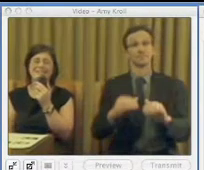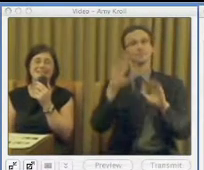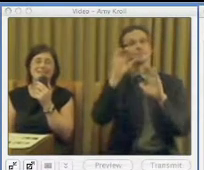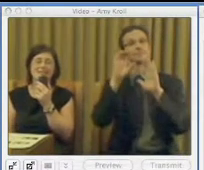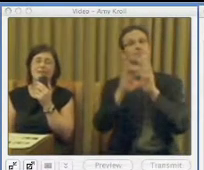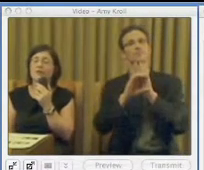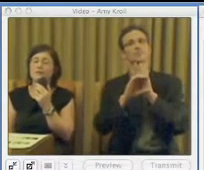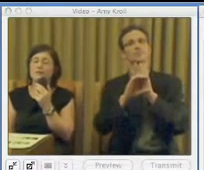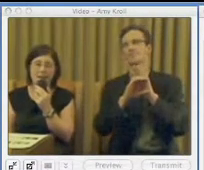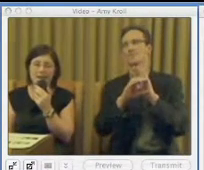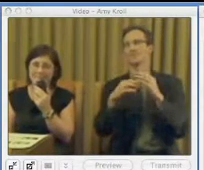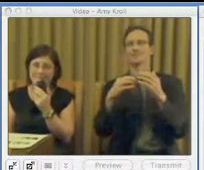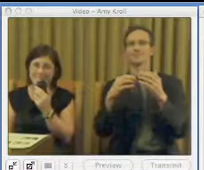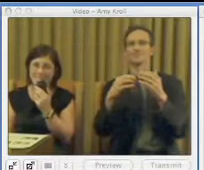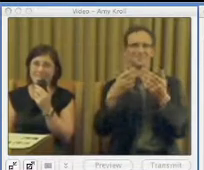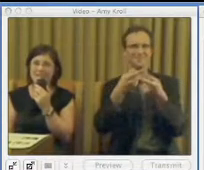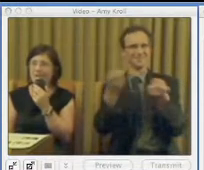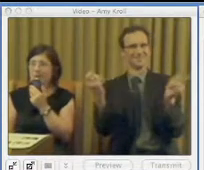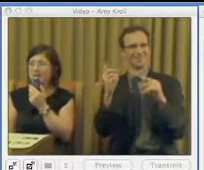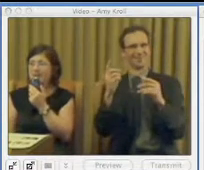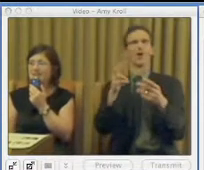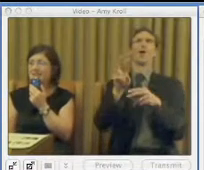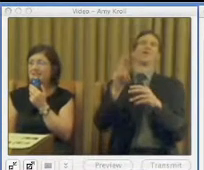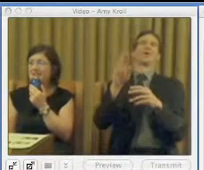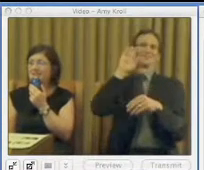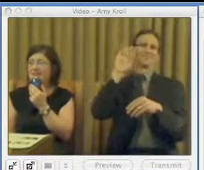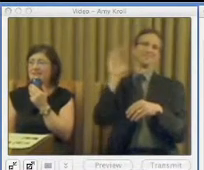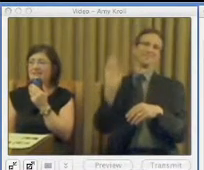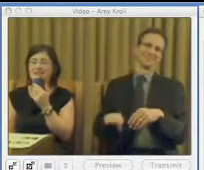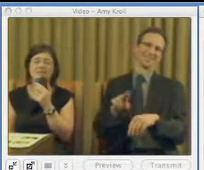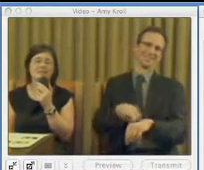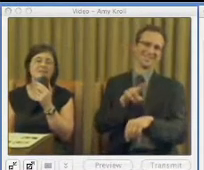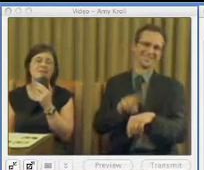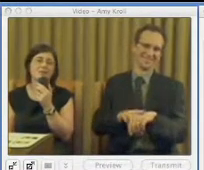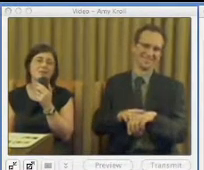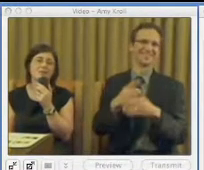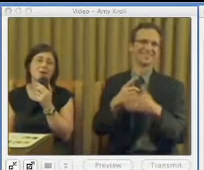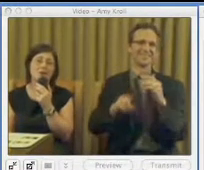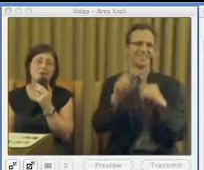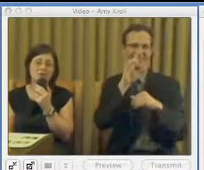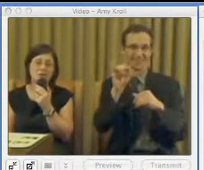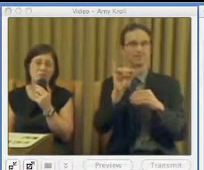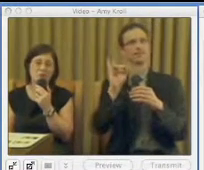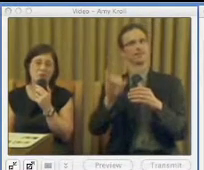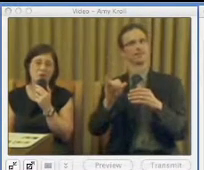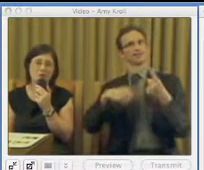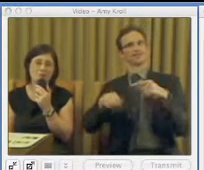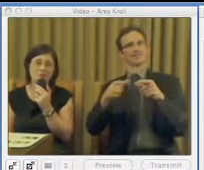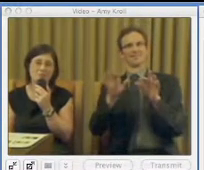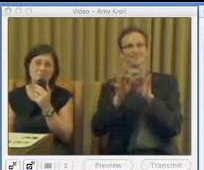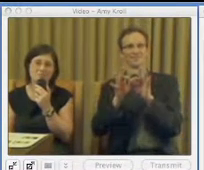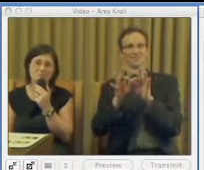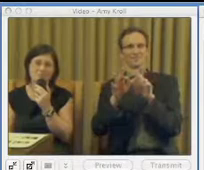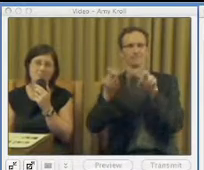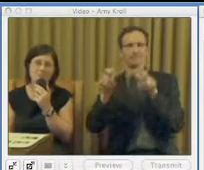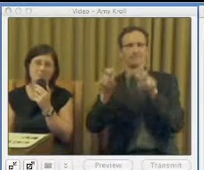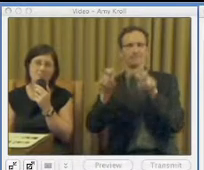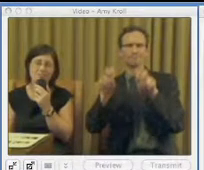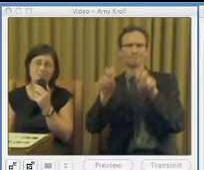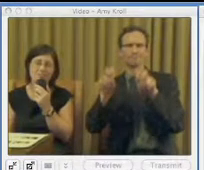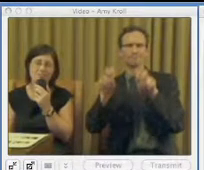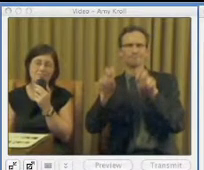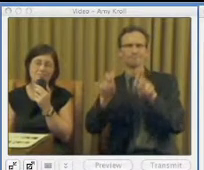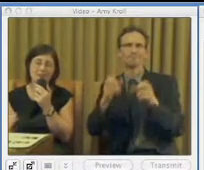the next picture, which is all very familiar to us, this demonstrates sign language interpreters